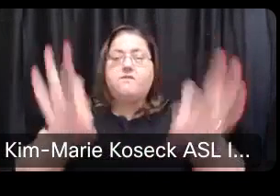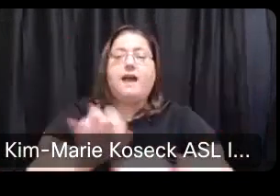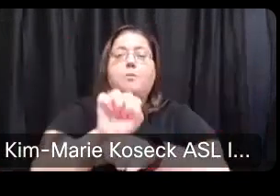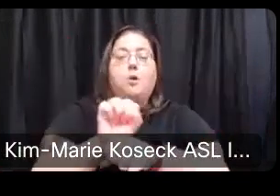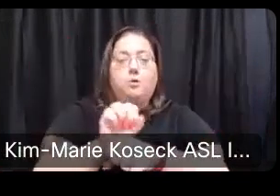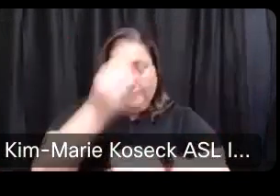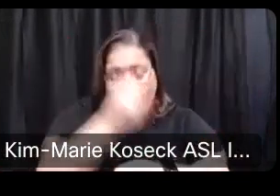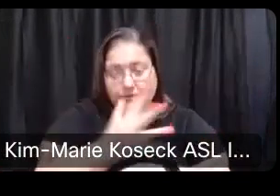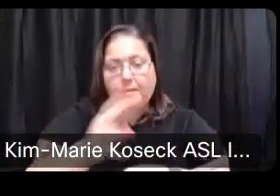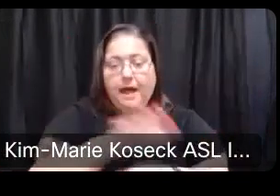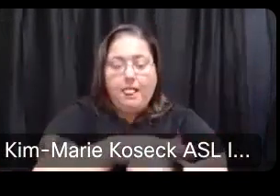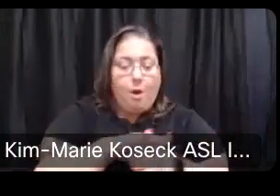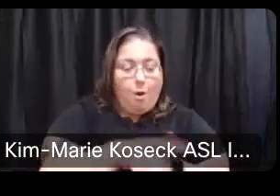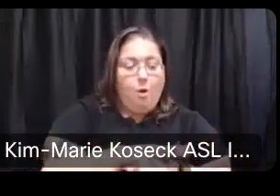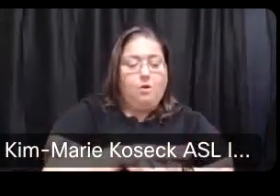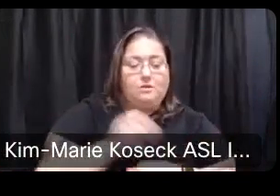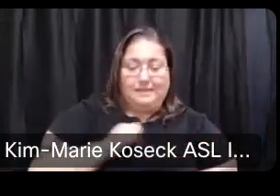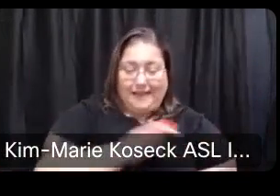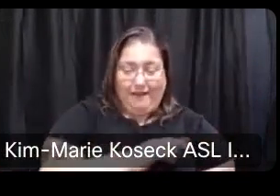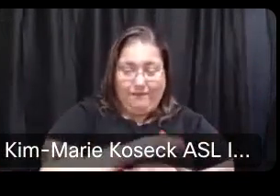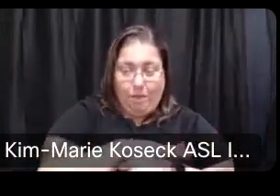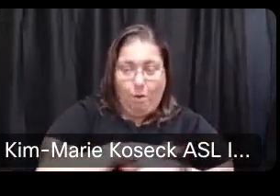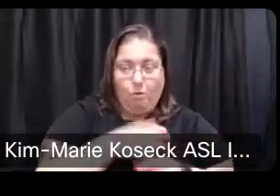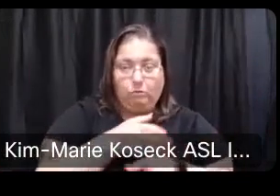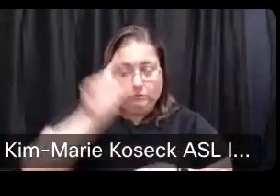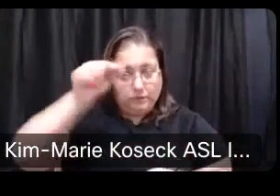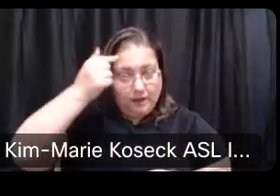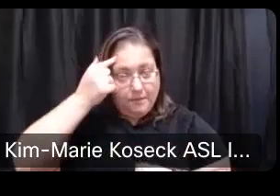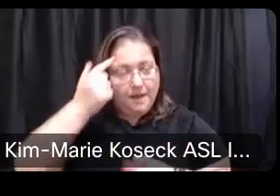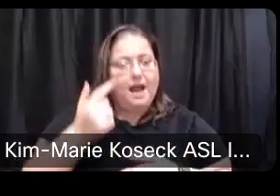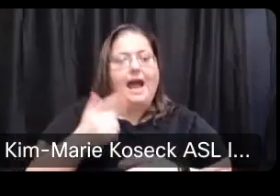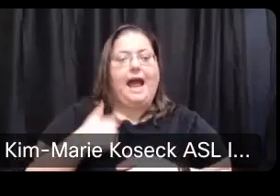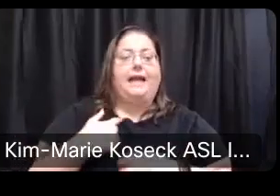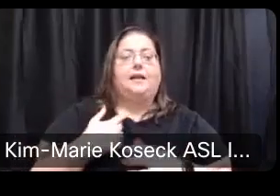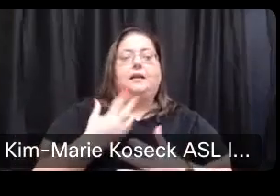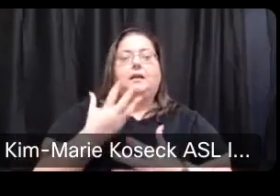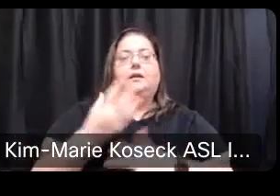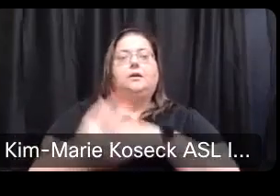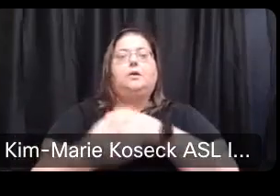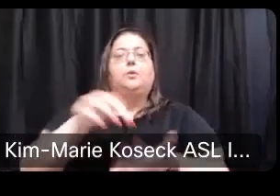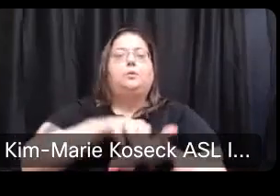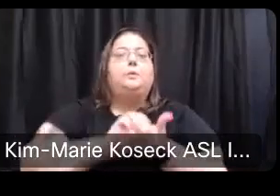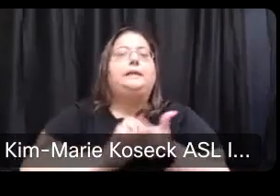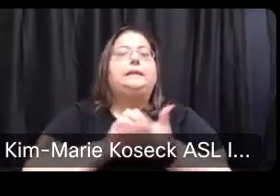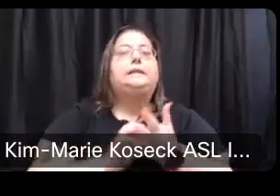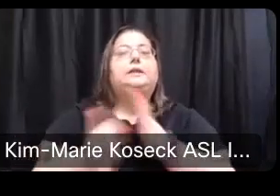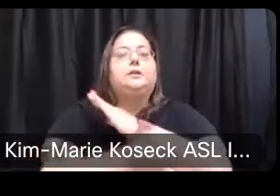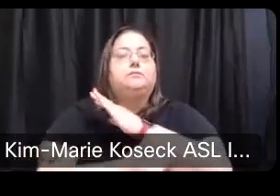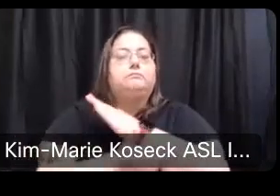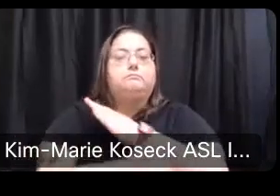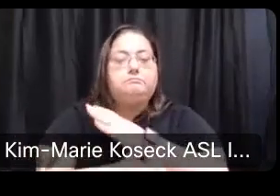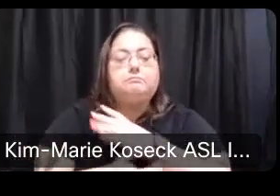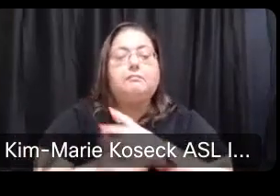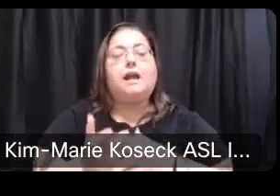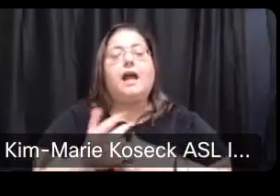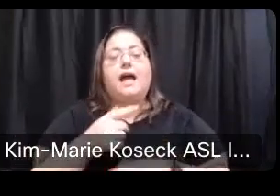by input from local government staff, vulnerable populations, and adaptation and resilience experts, among others.